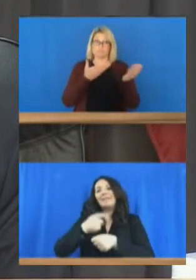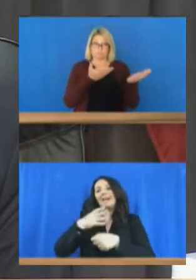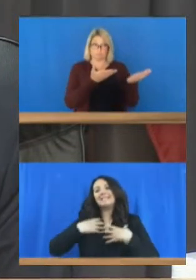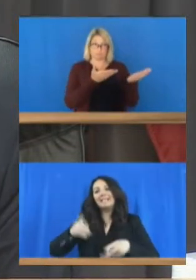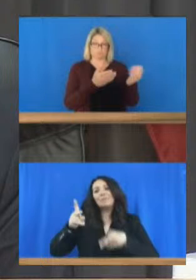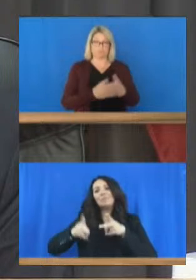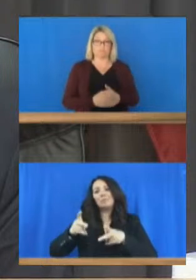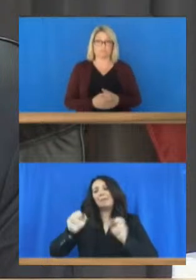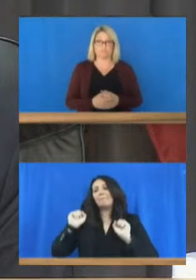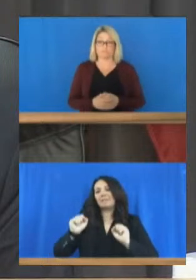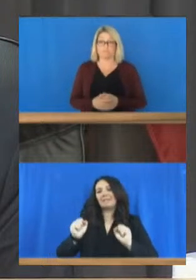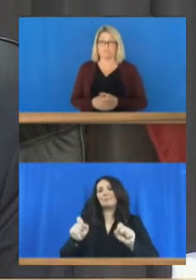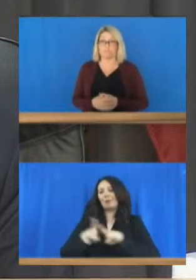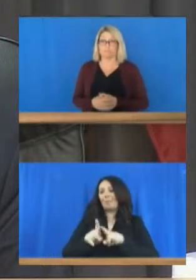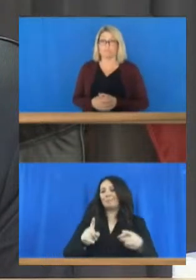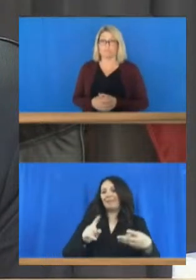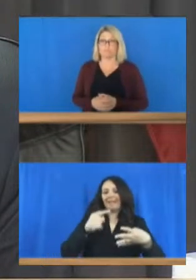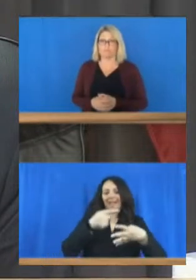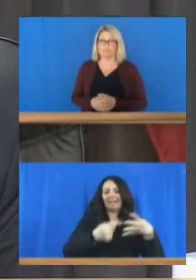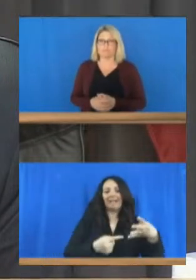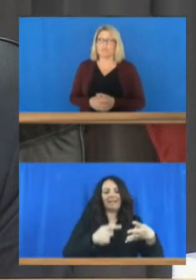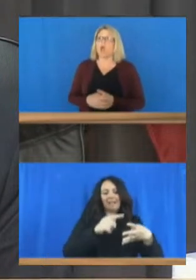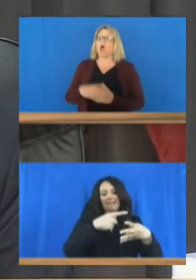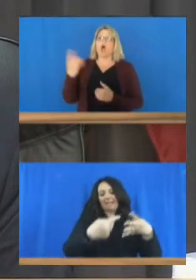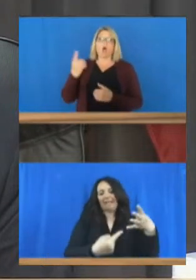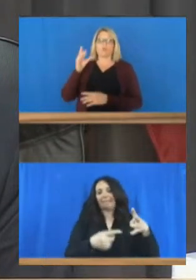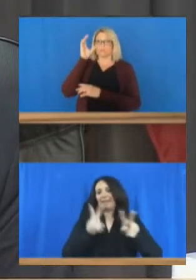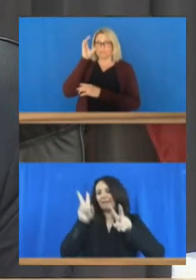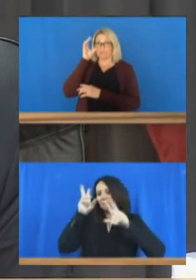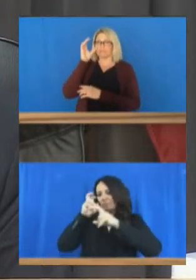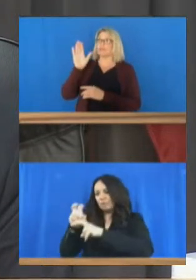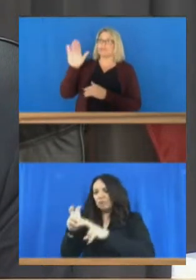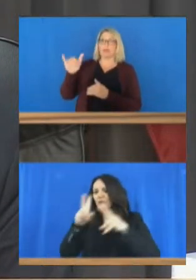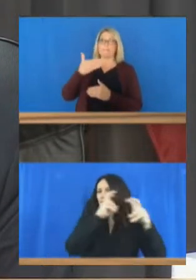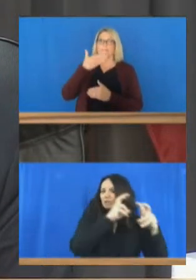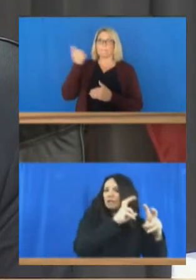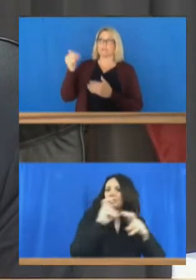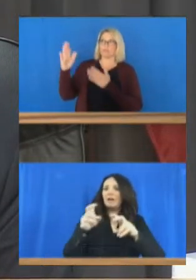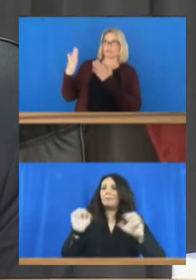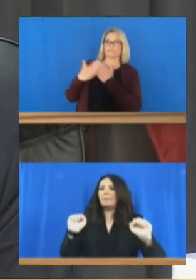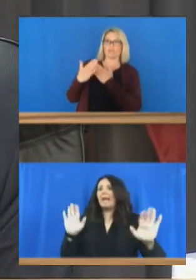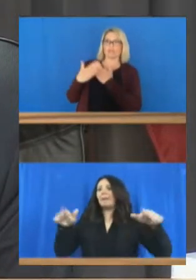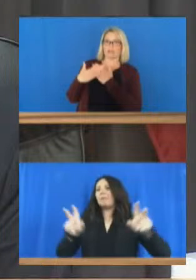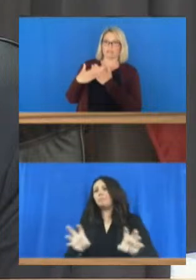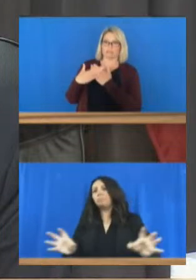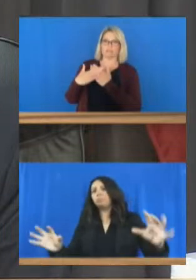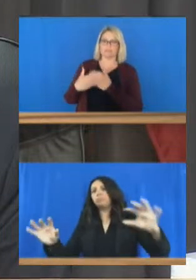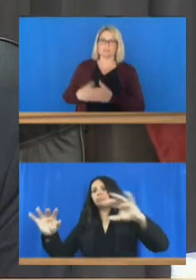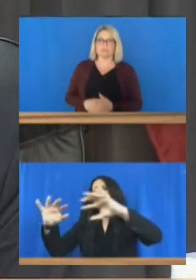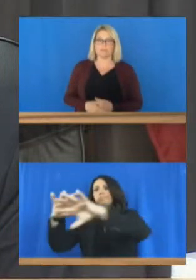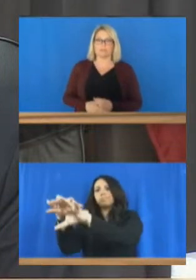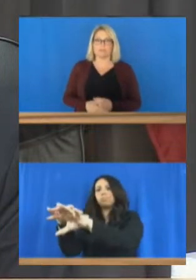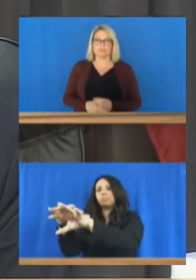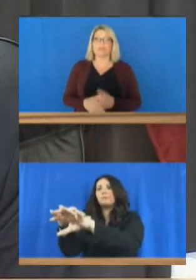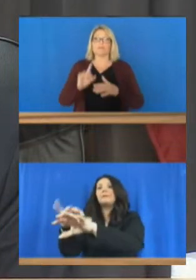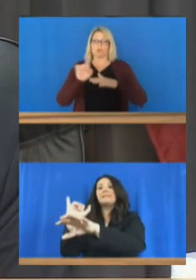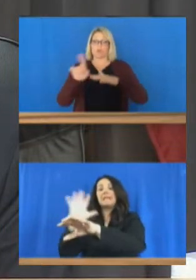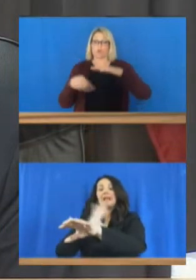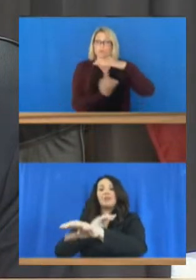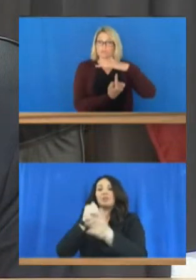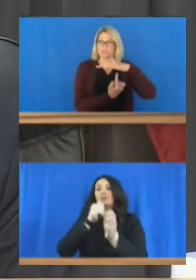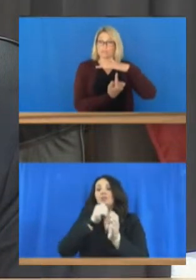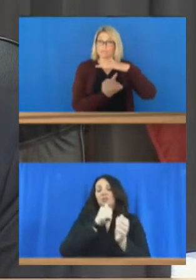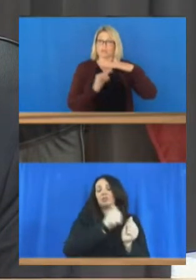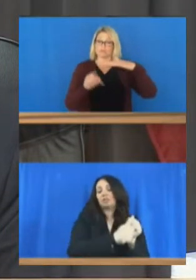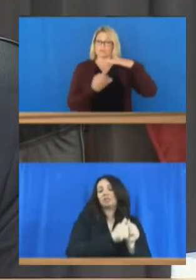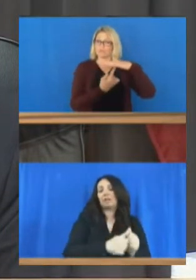This is a massive undertaking to try and protect this province against COVID-19 with a team that's shown themselves to be up to a world-beating